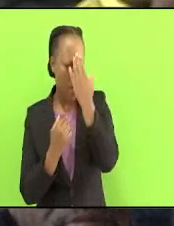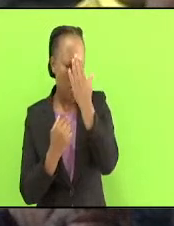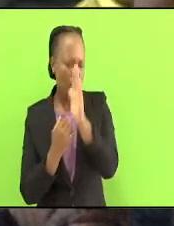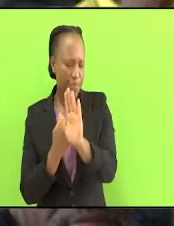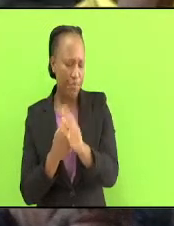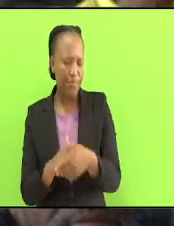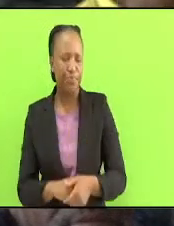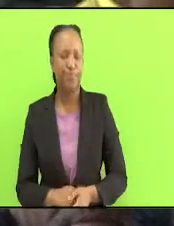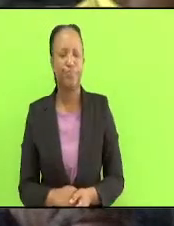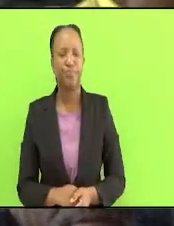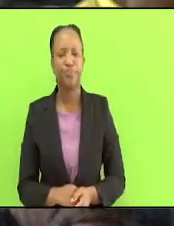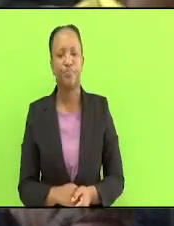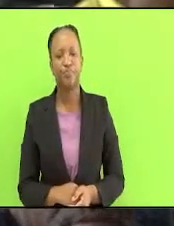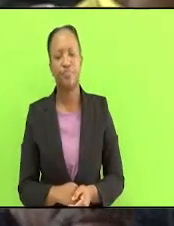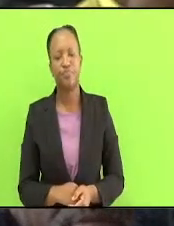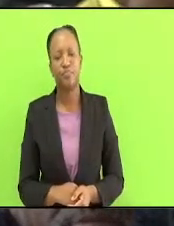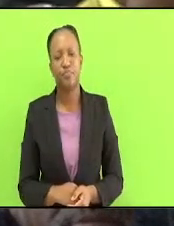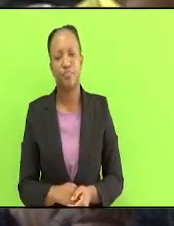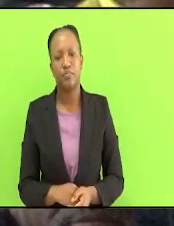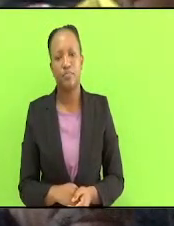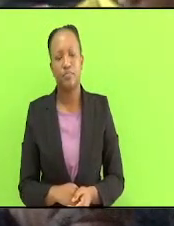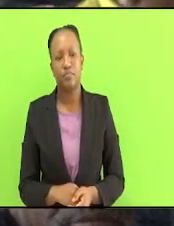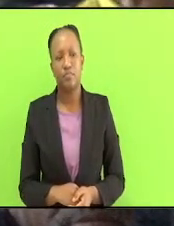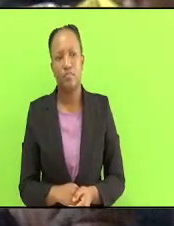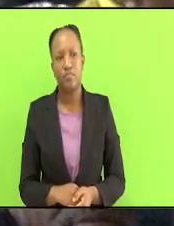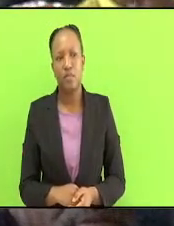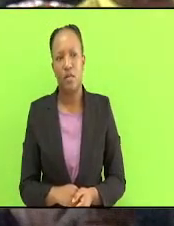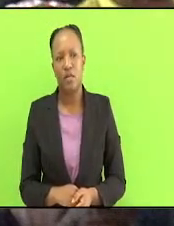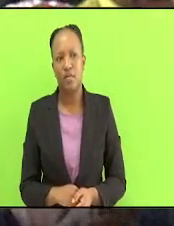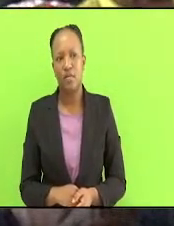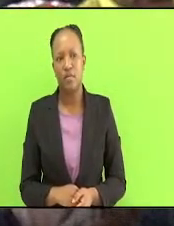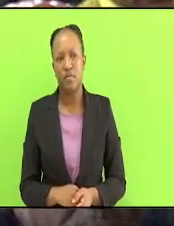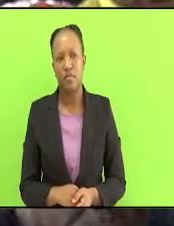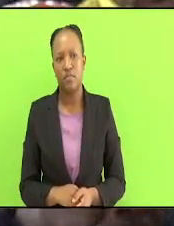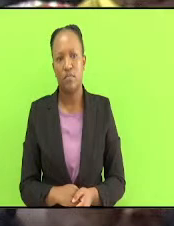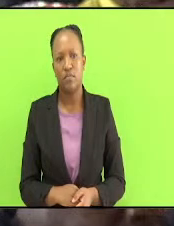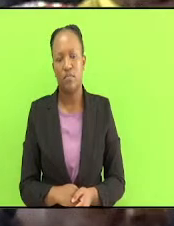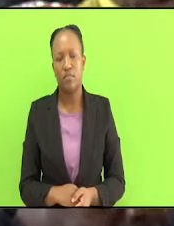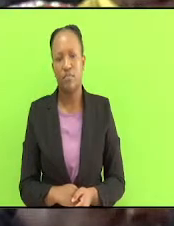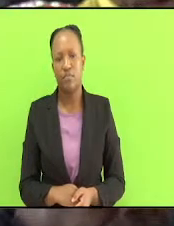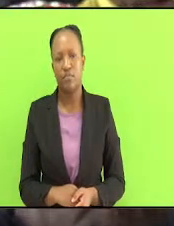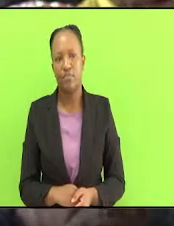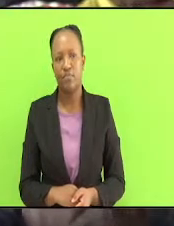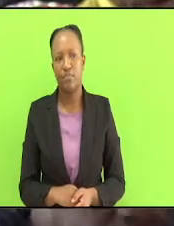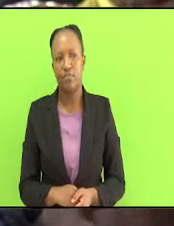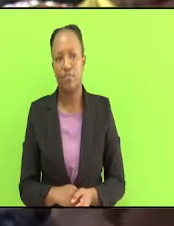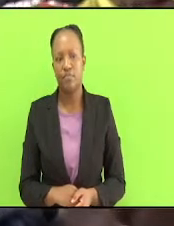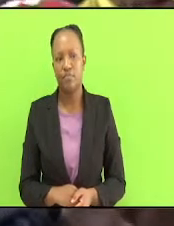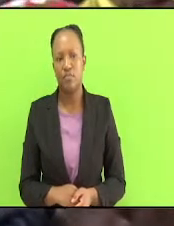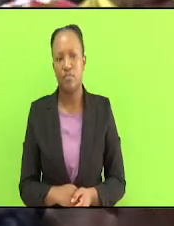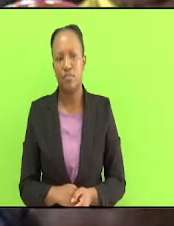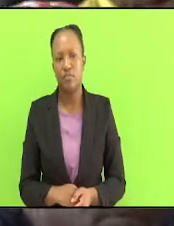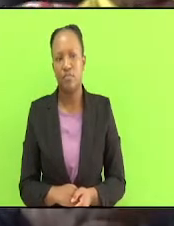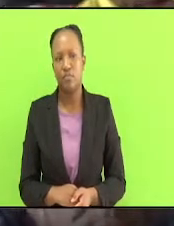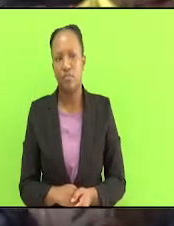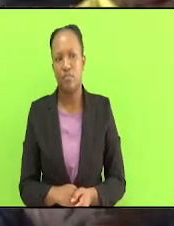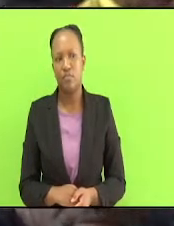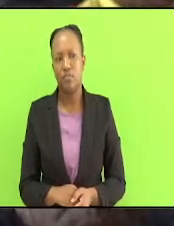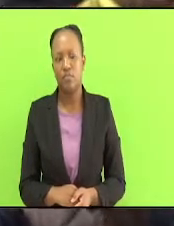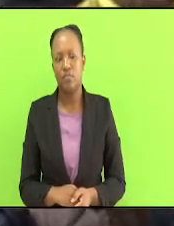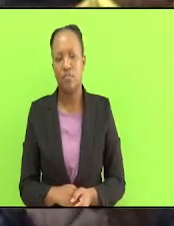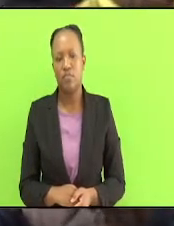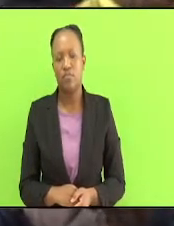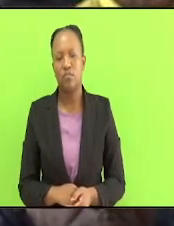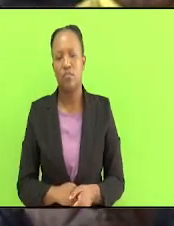separate constitution that deals with fire. So ne nka rata gore at least molaotheo o